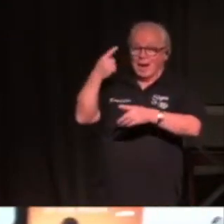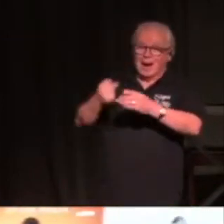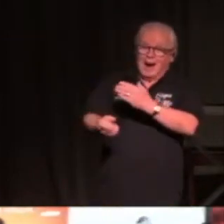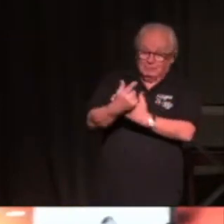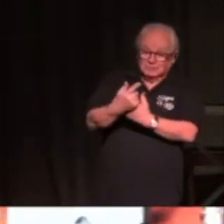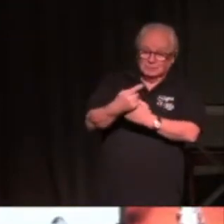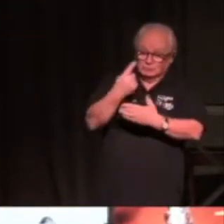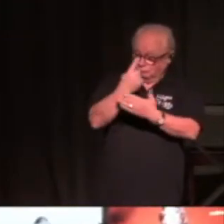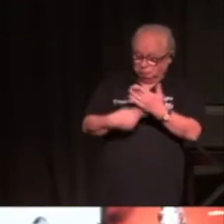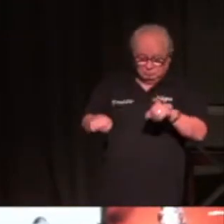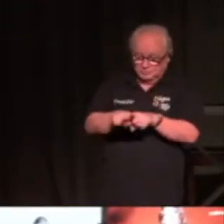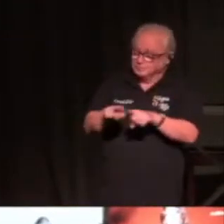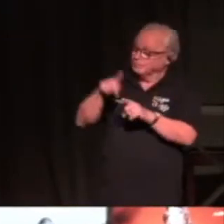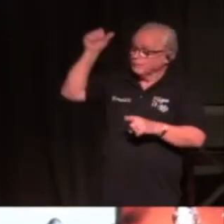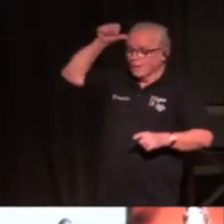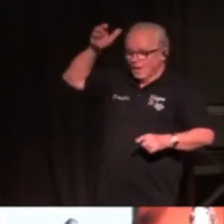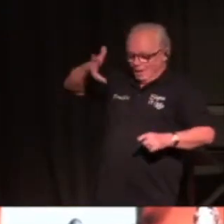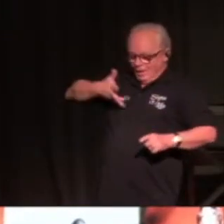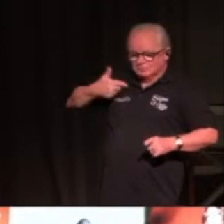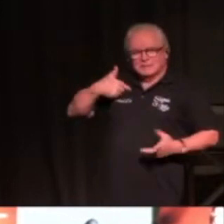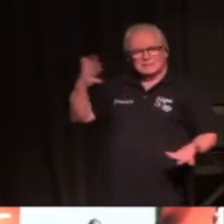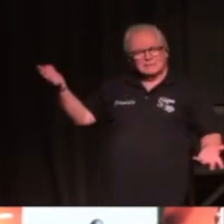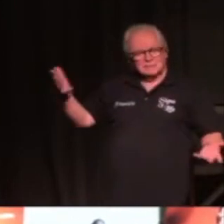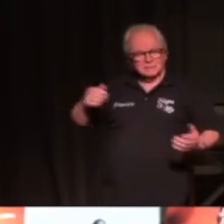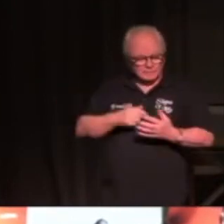as it was told me.